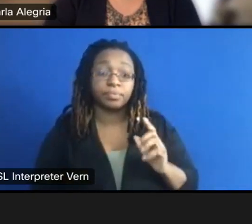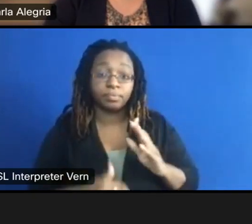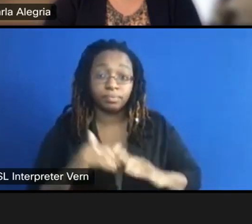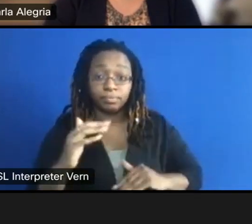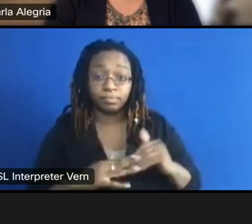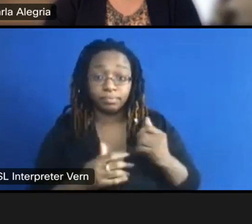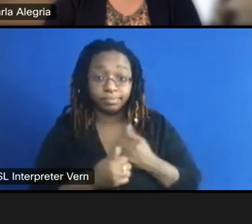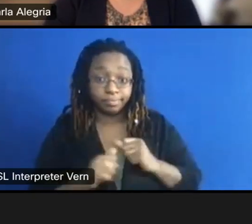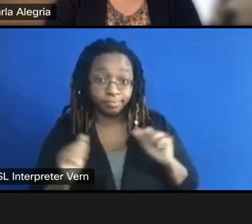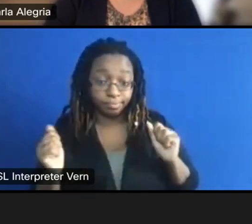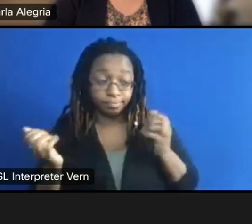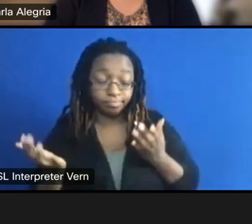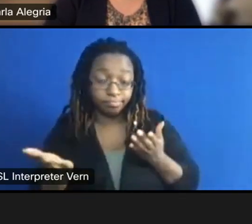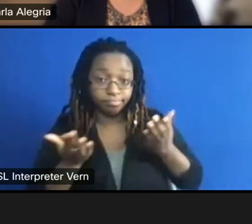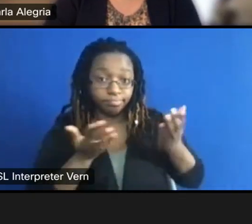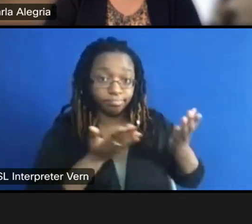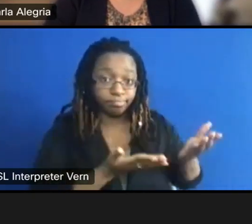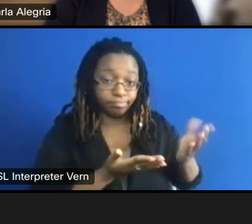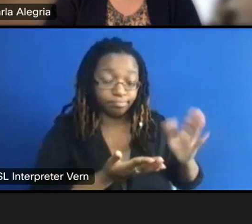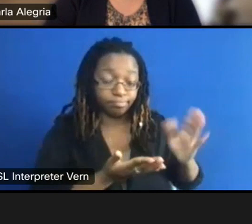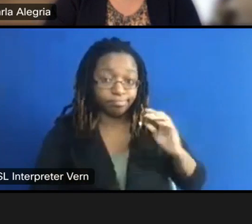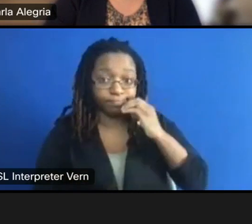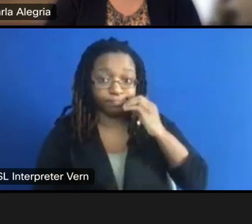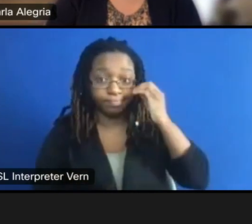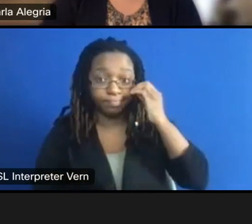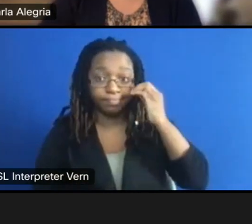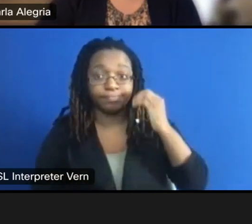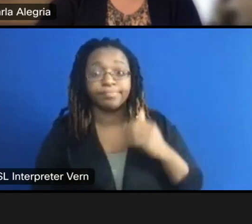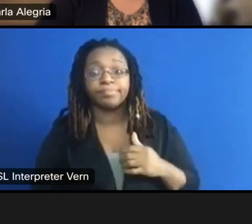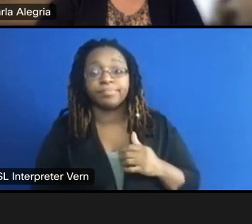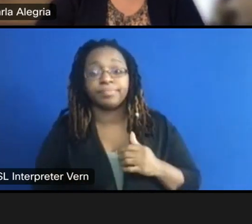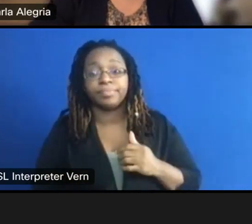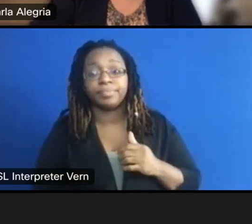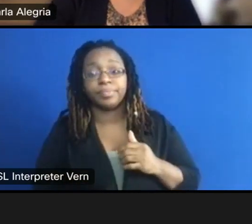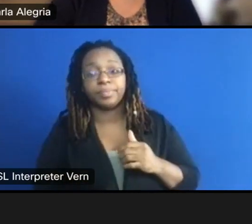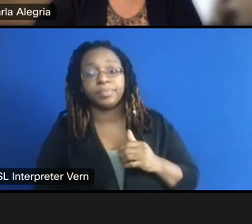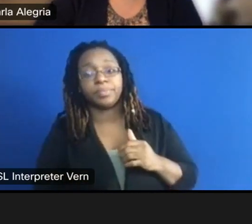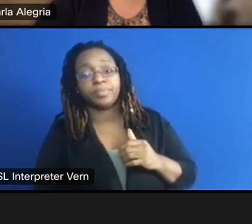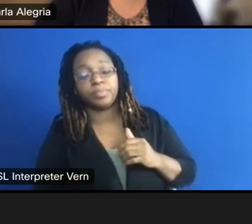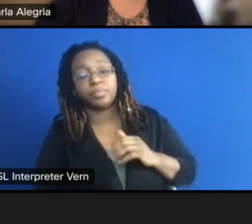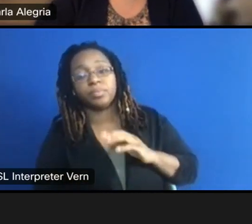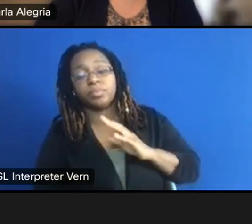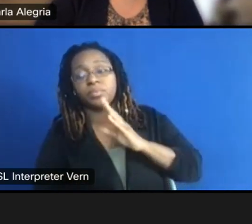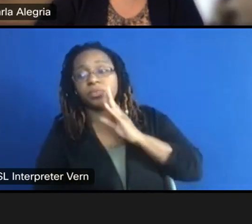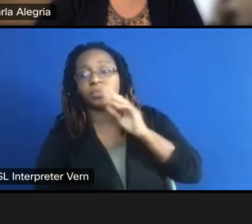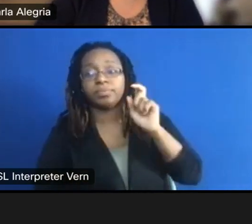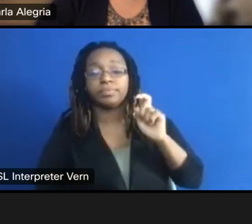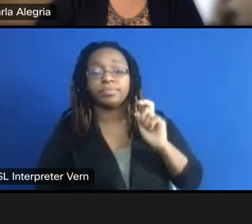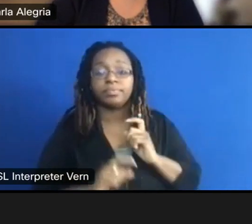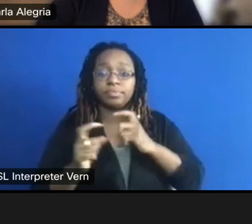taking that back with them into their own household? Do they need to give it to someone else